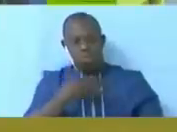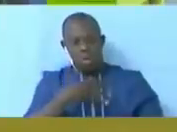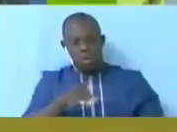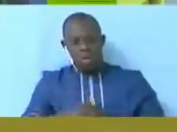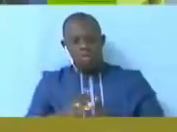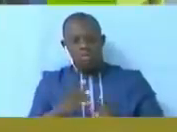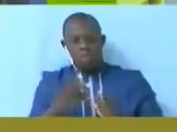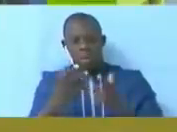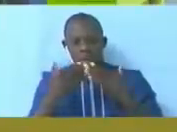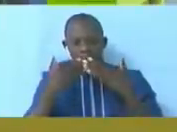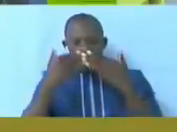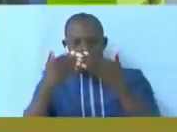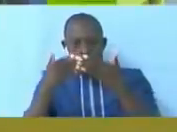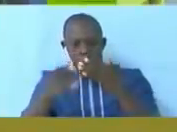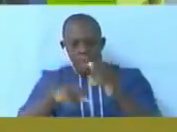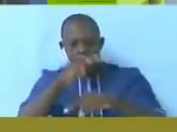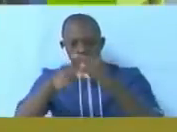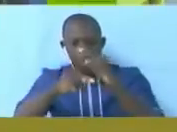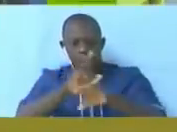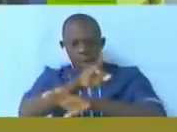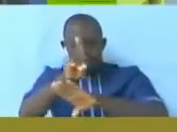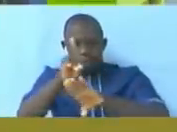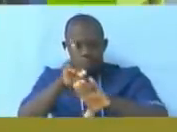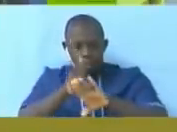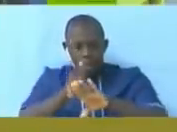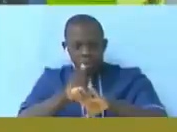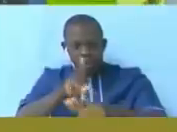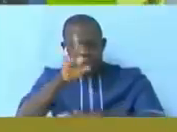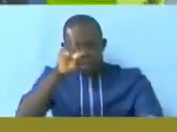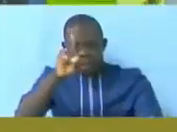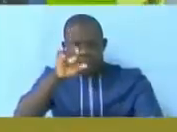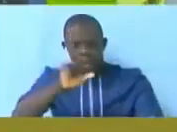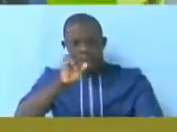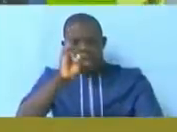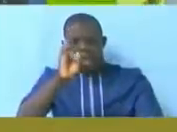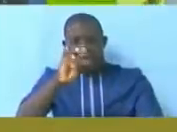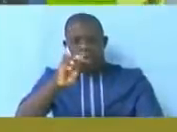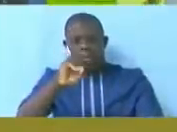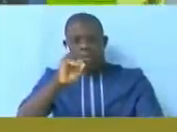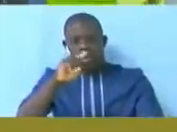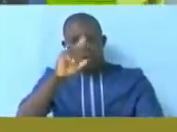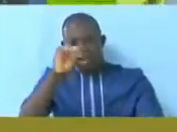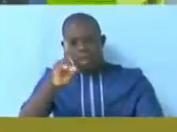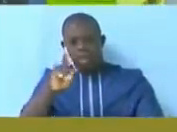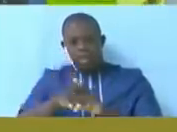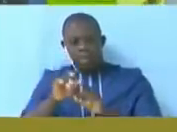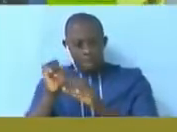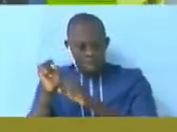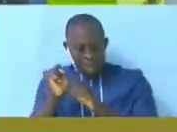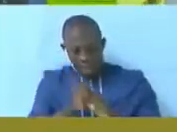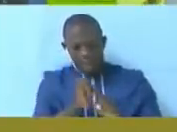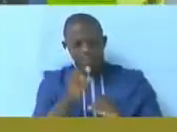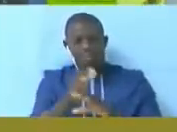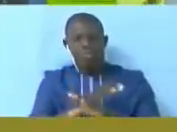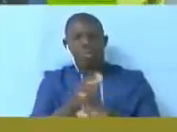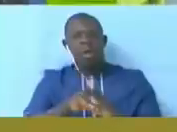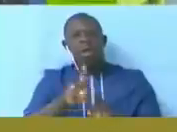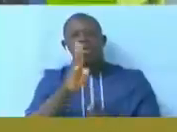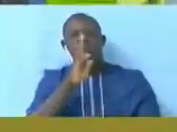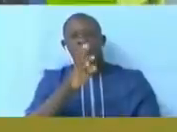he wanted to disclose the location of the diamonds. Who had the possession of the money